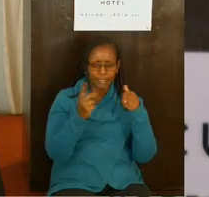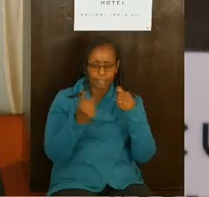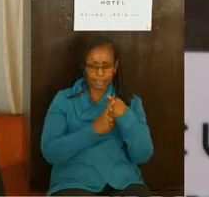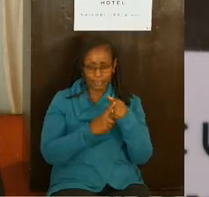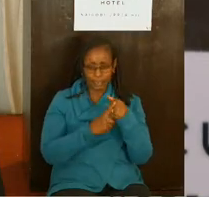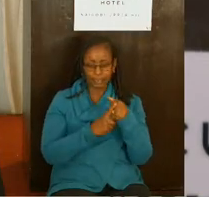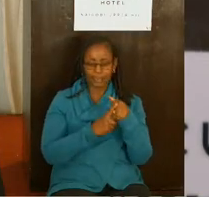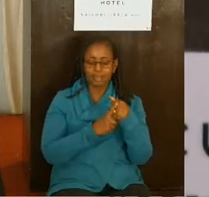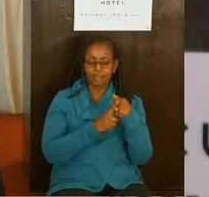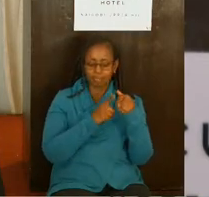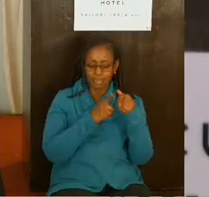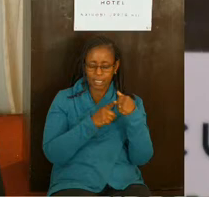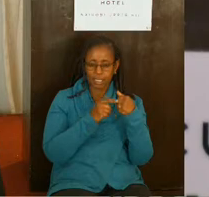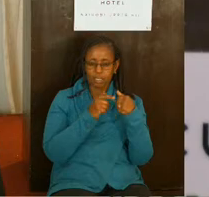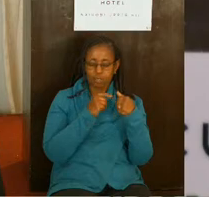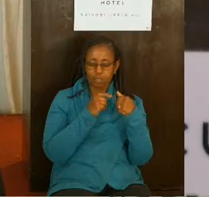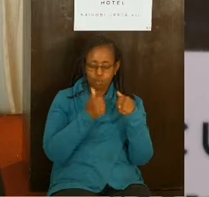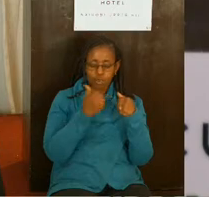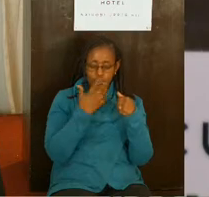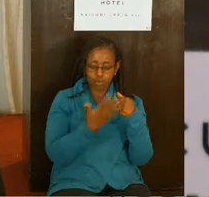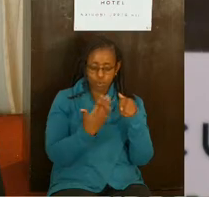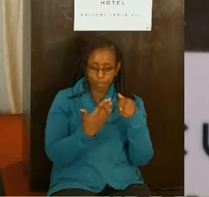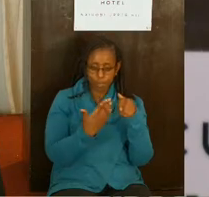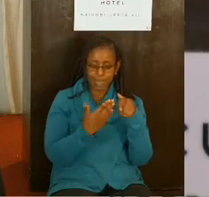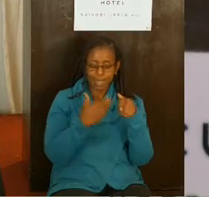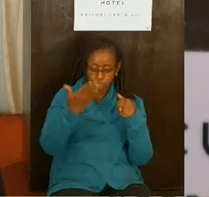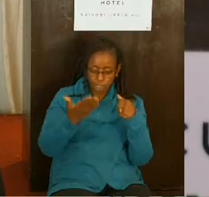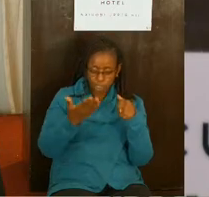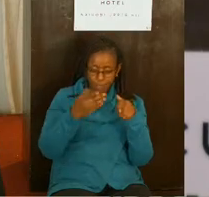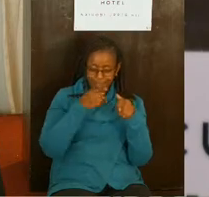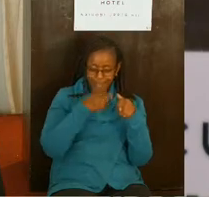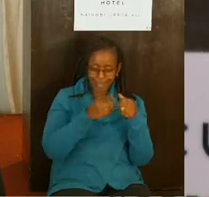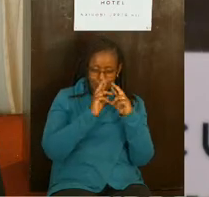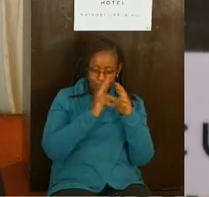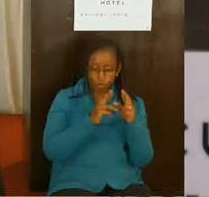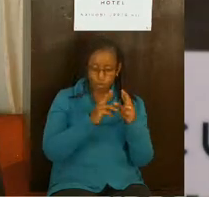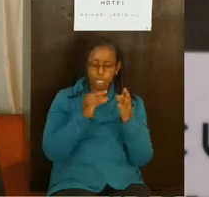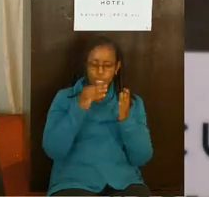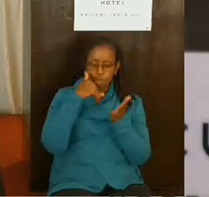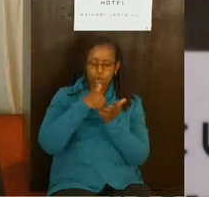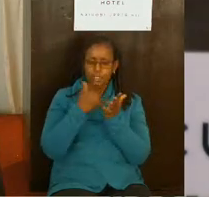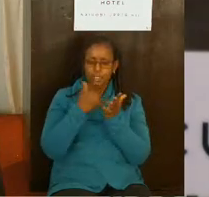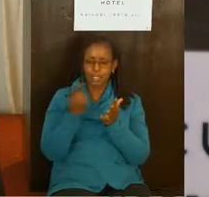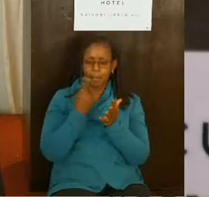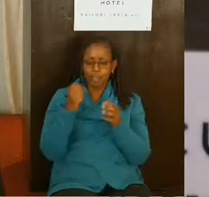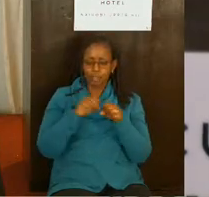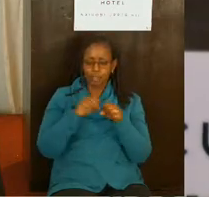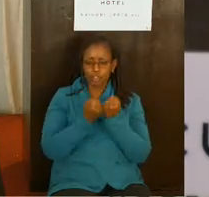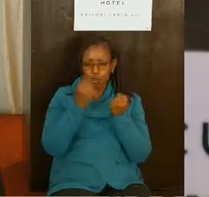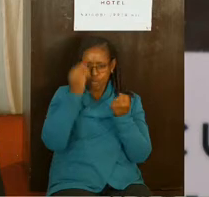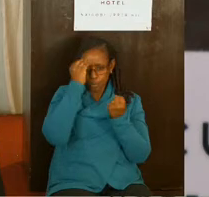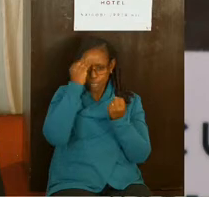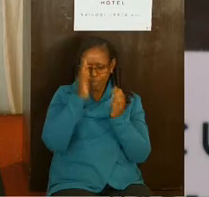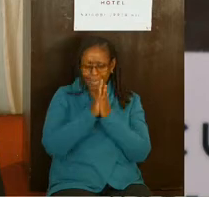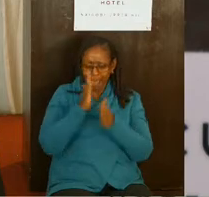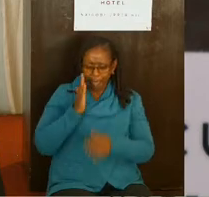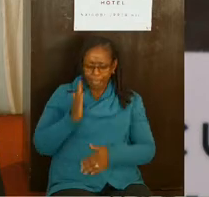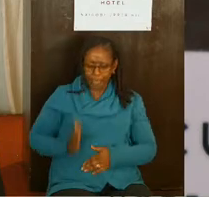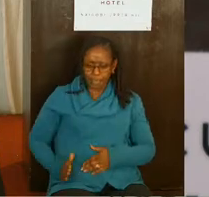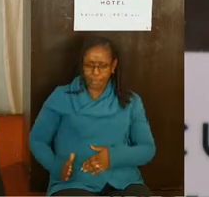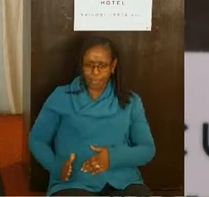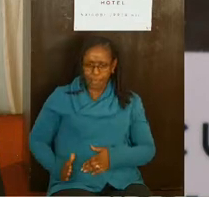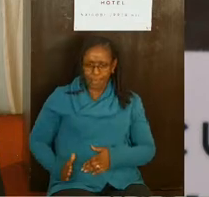document it introduced something called social education and ethics in 1985 but they made